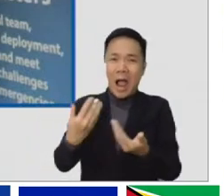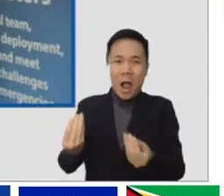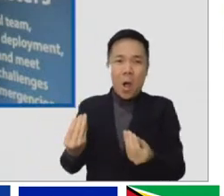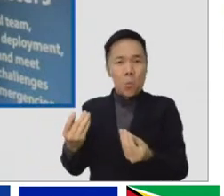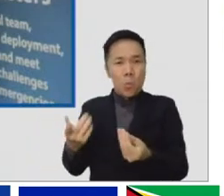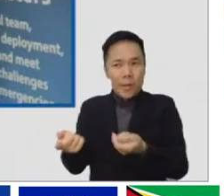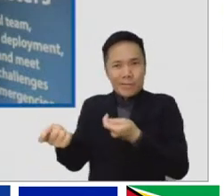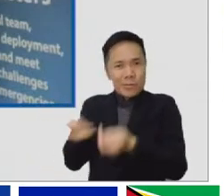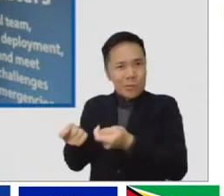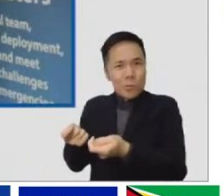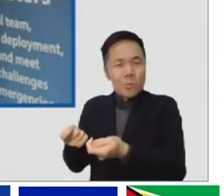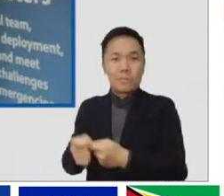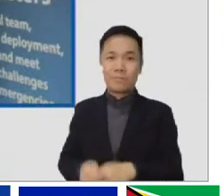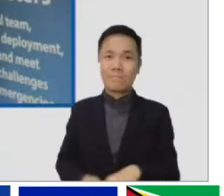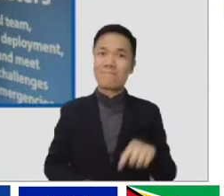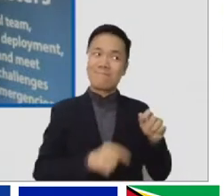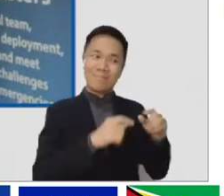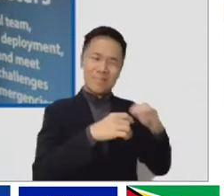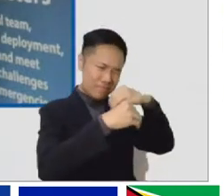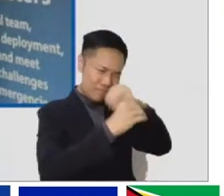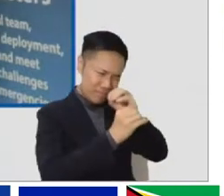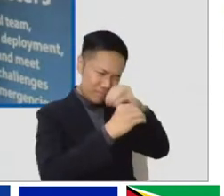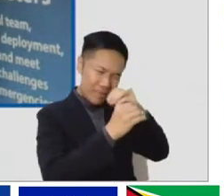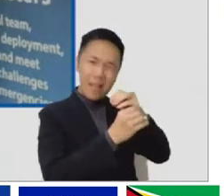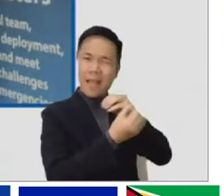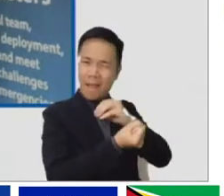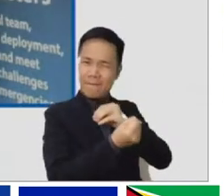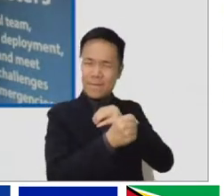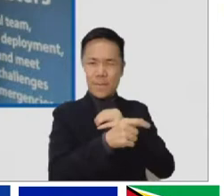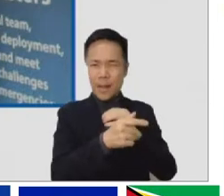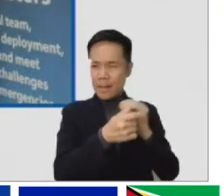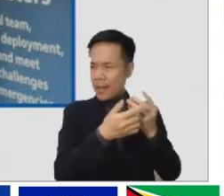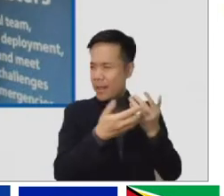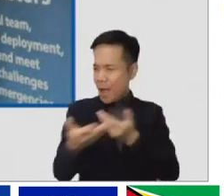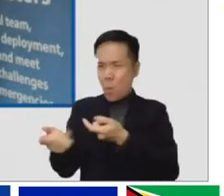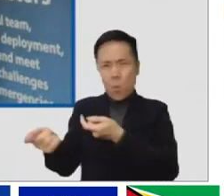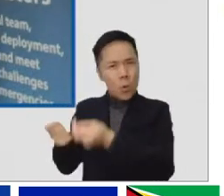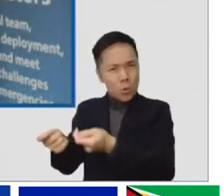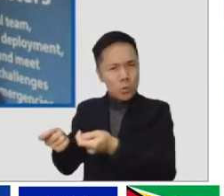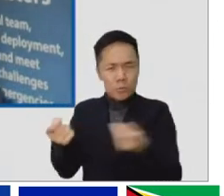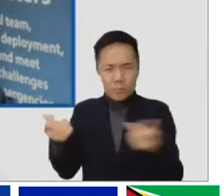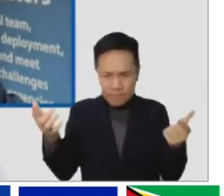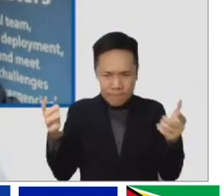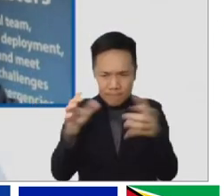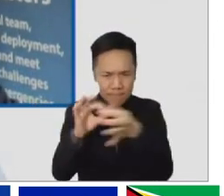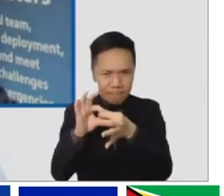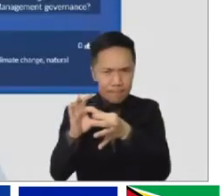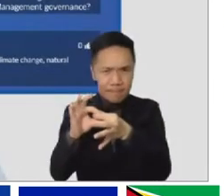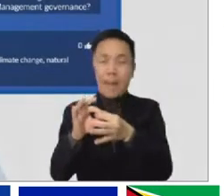still to be enhanced in the near future. Thank you.